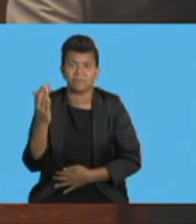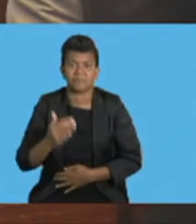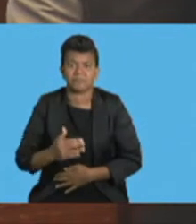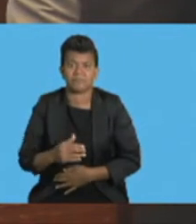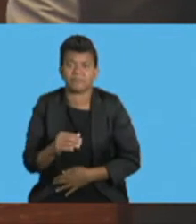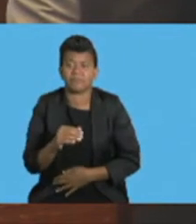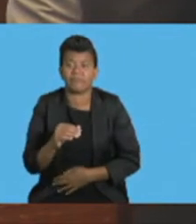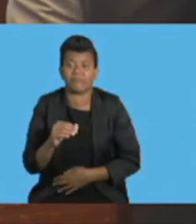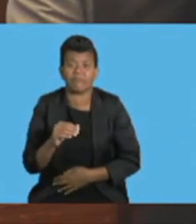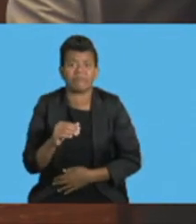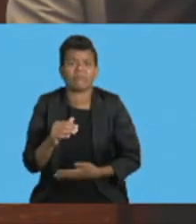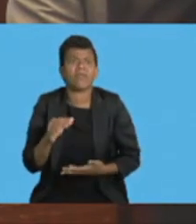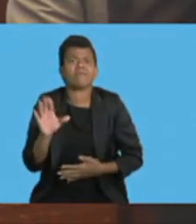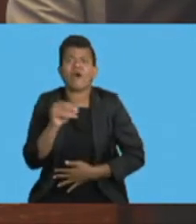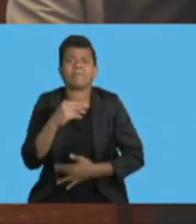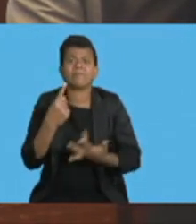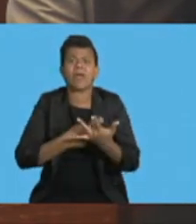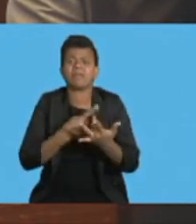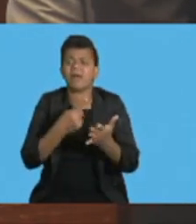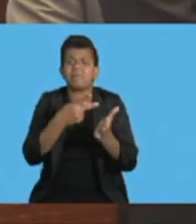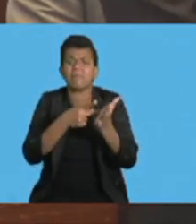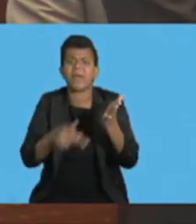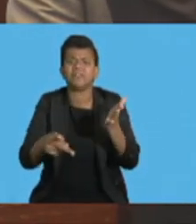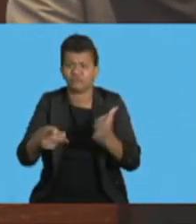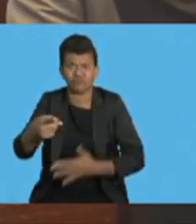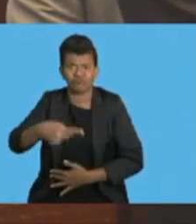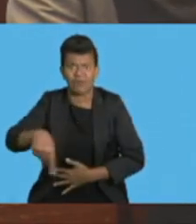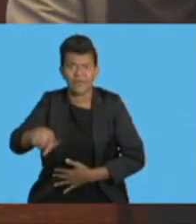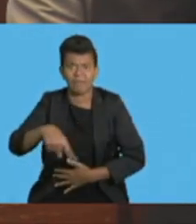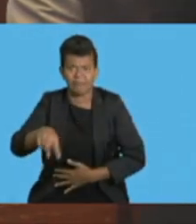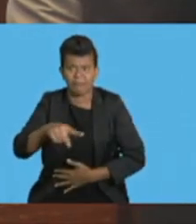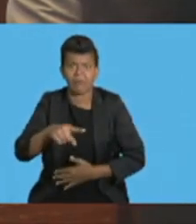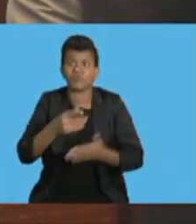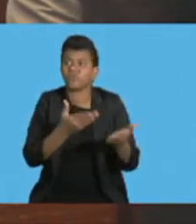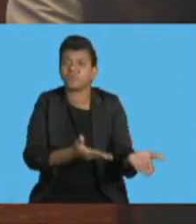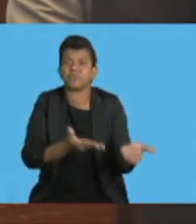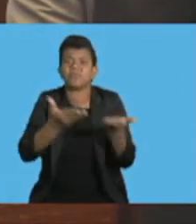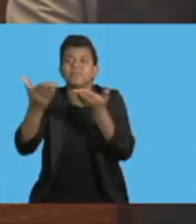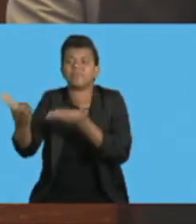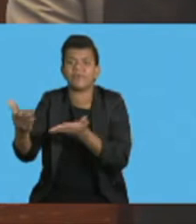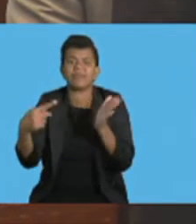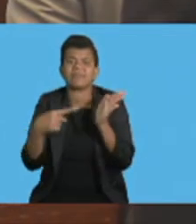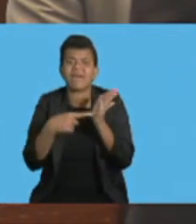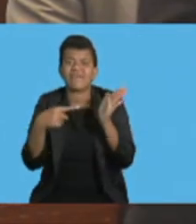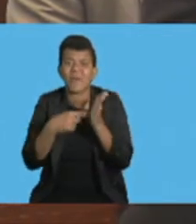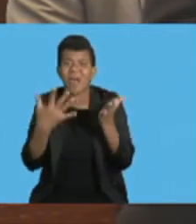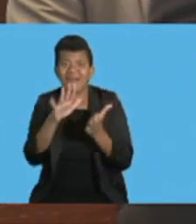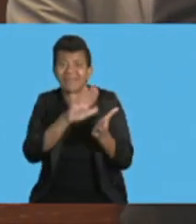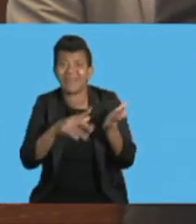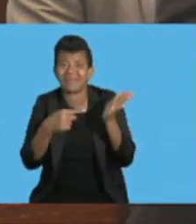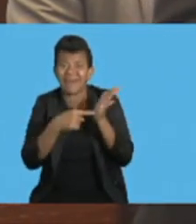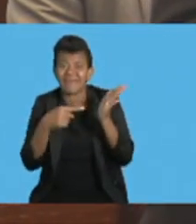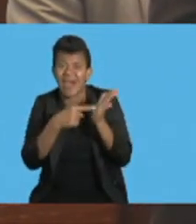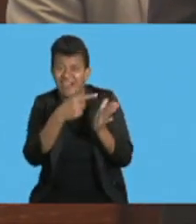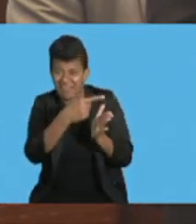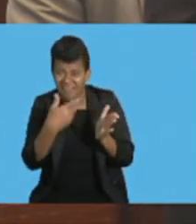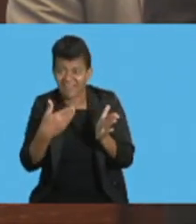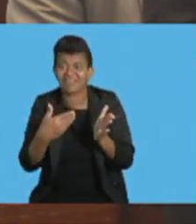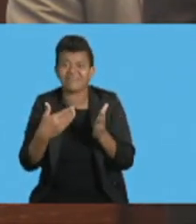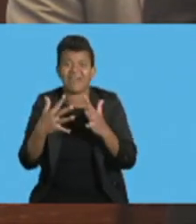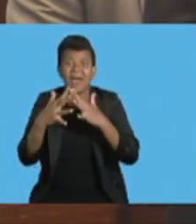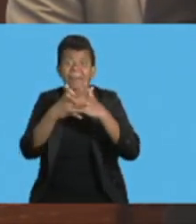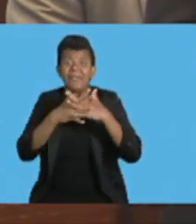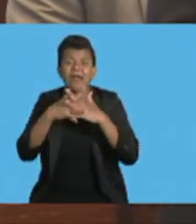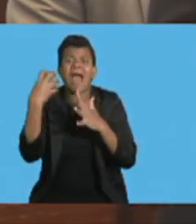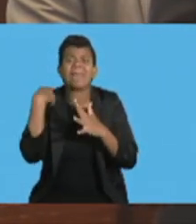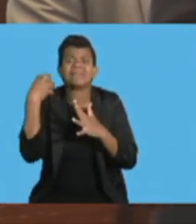other part of Suva, it's now currently moved to Tamavua. There was a crown grant where the state land, a